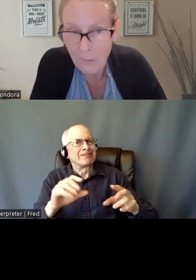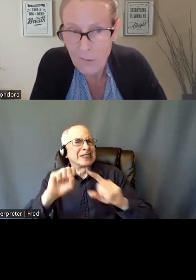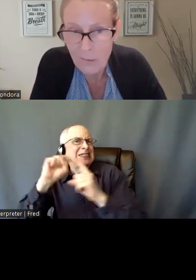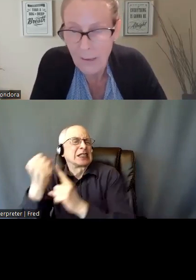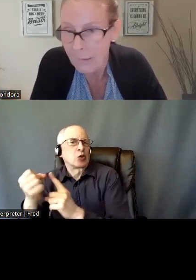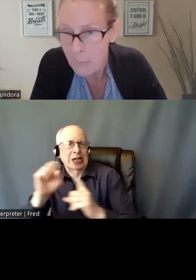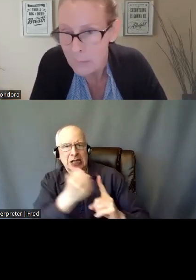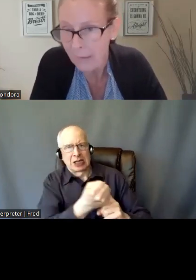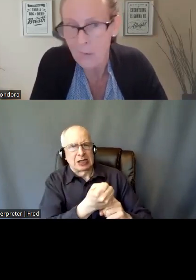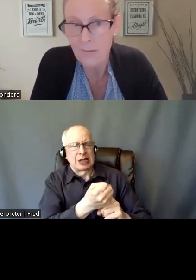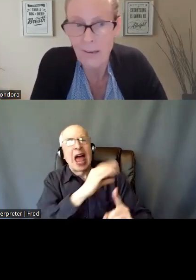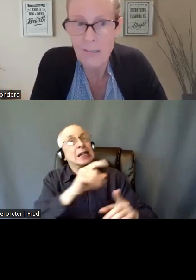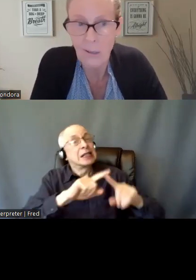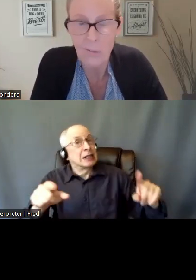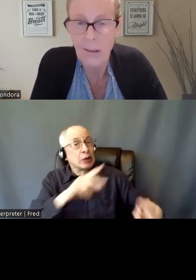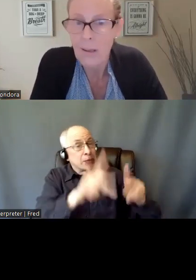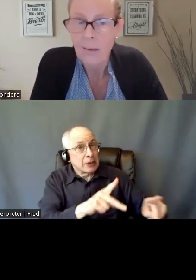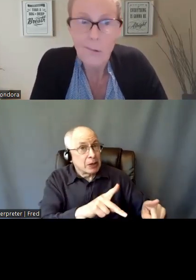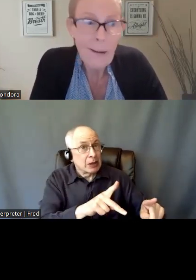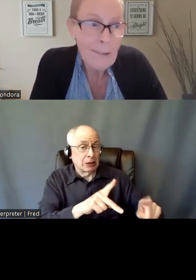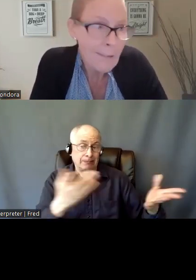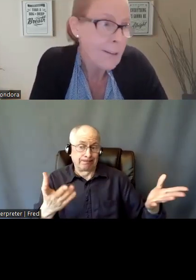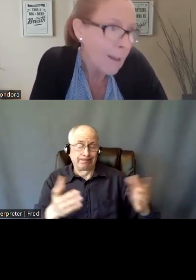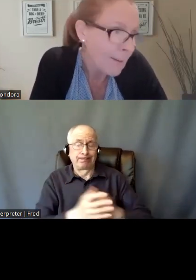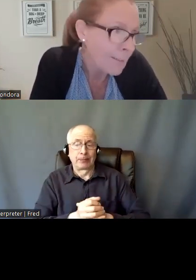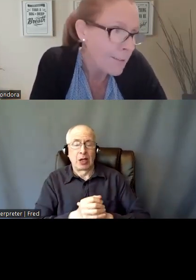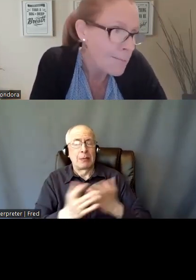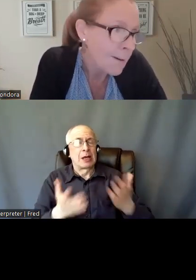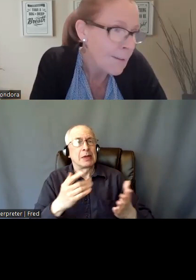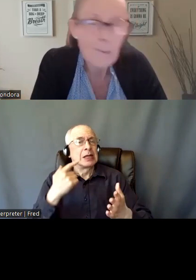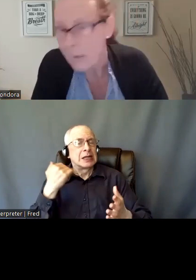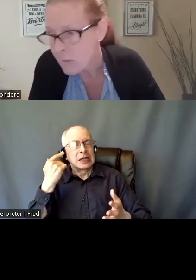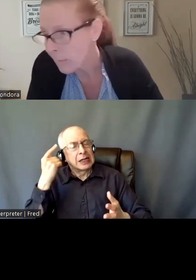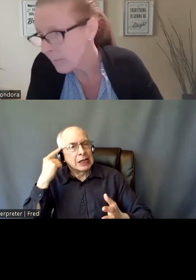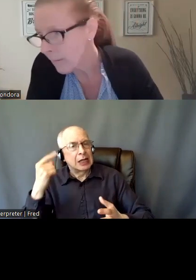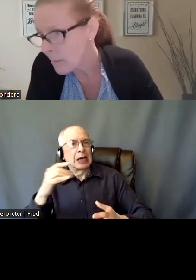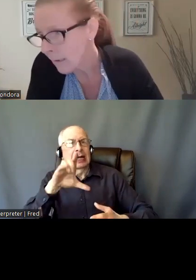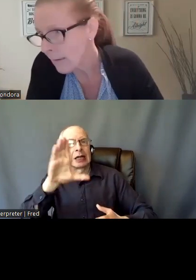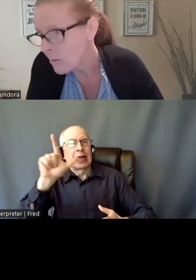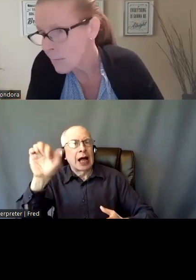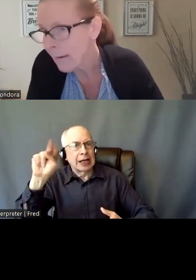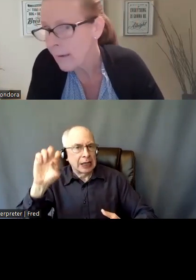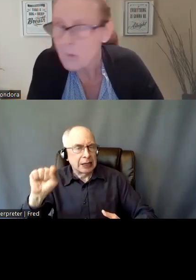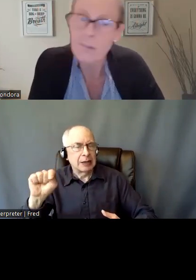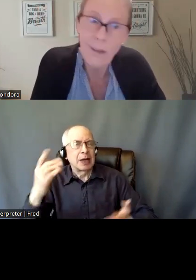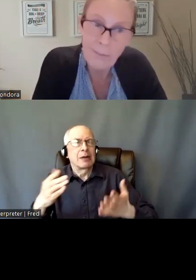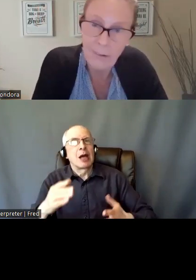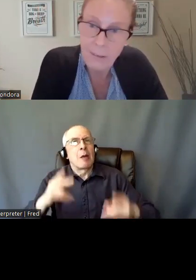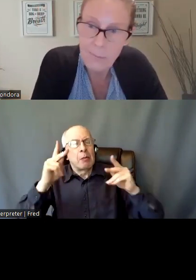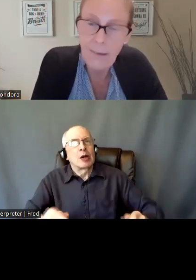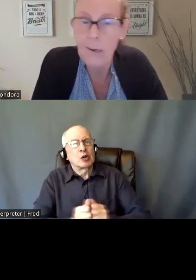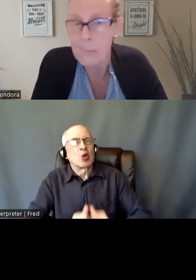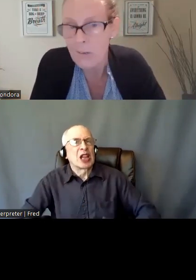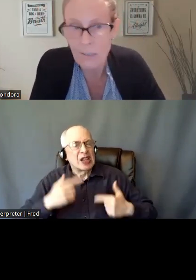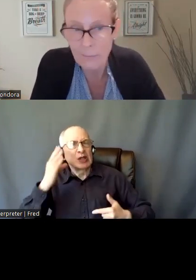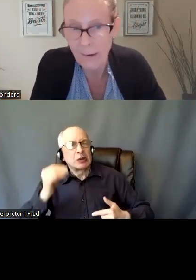different individuals and human beings, right? So you might hear client, you might hear person with lived experience, you might hear survivor,